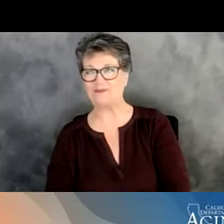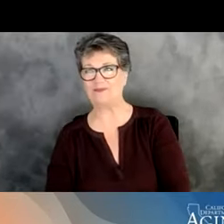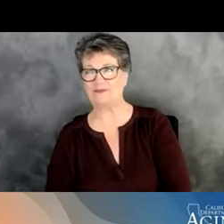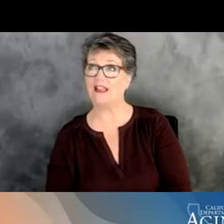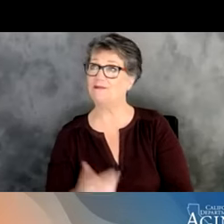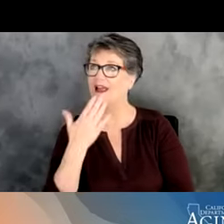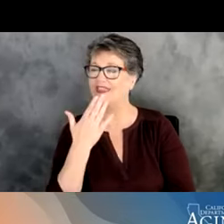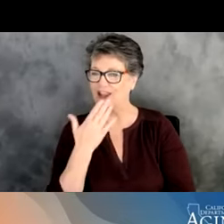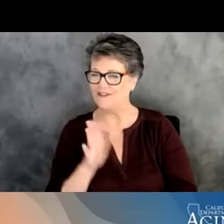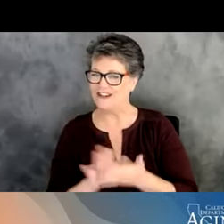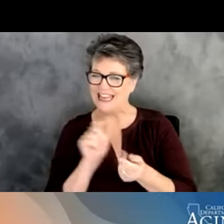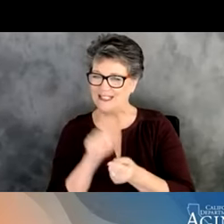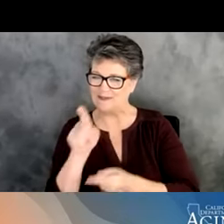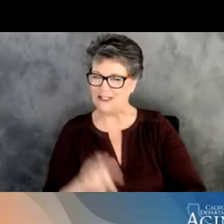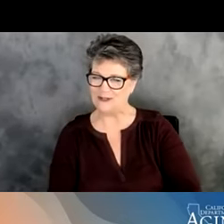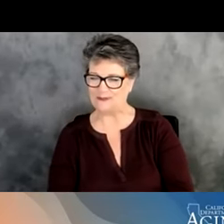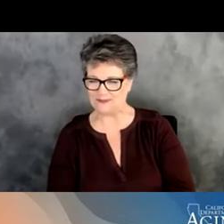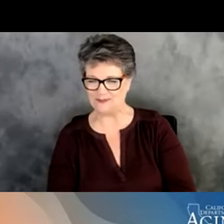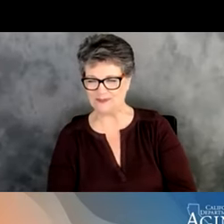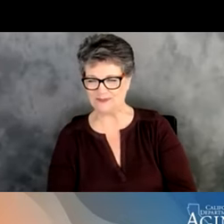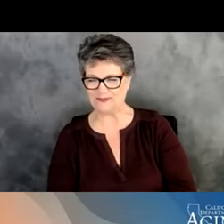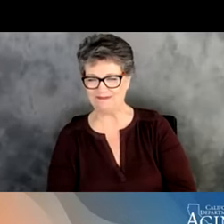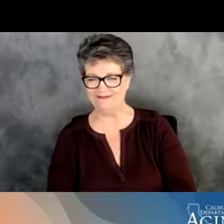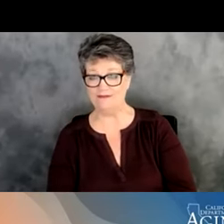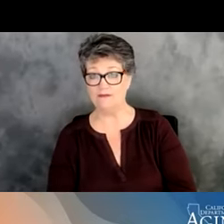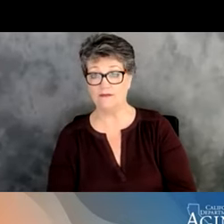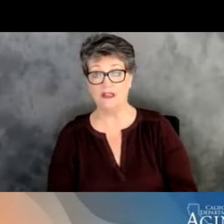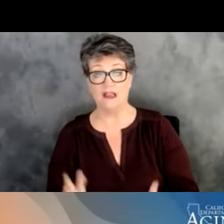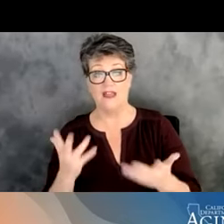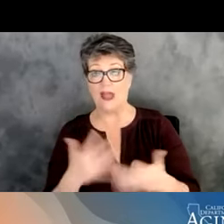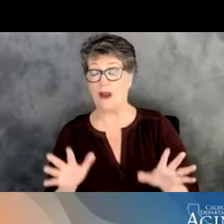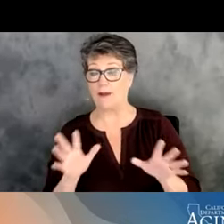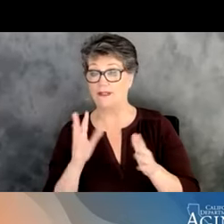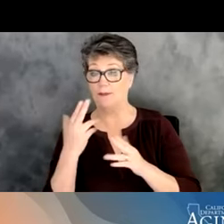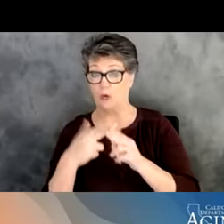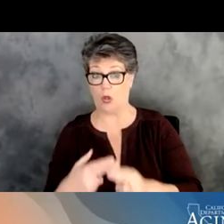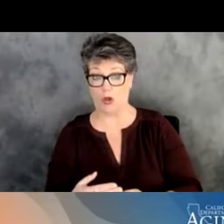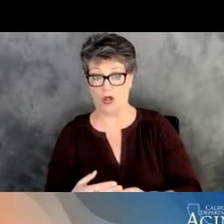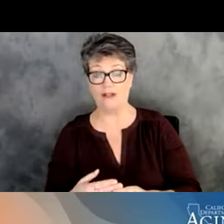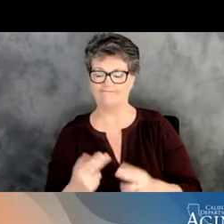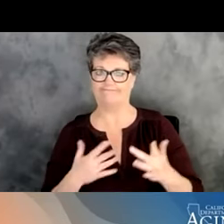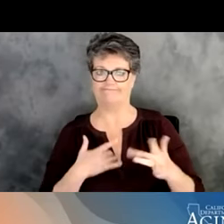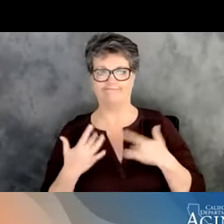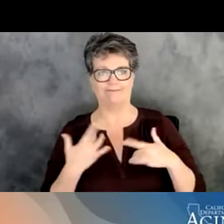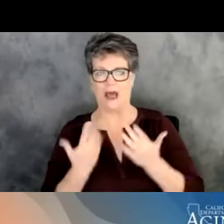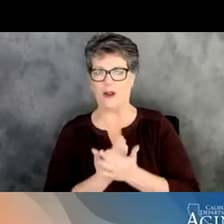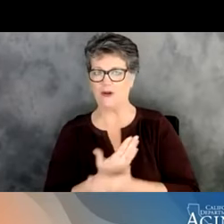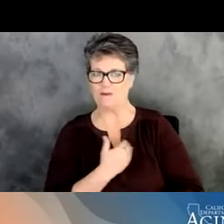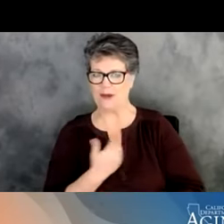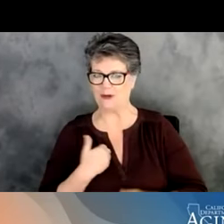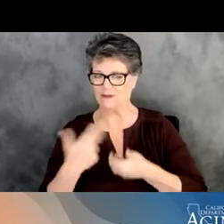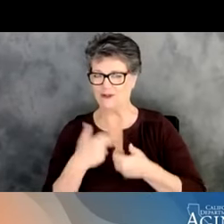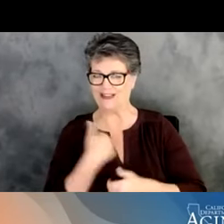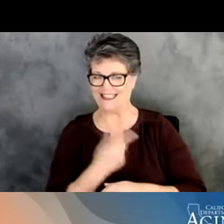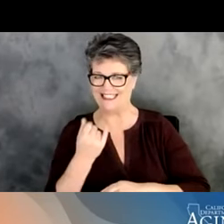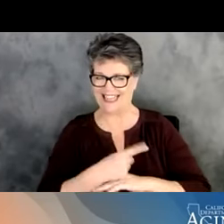Thank you. Very nice to meet you. That wraps up our roll call. I'm really excited about all of our new members have joined us today.